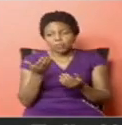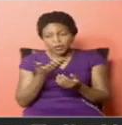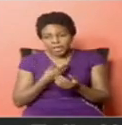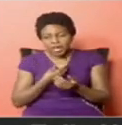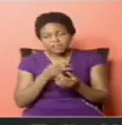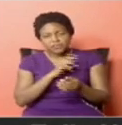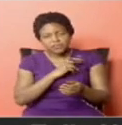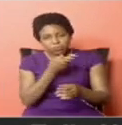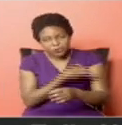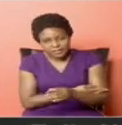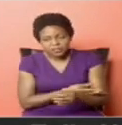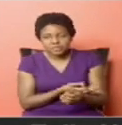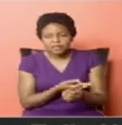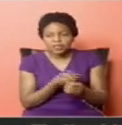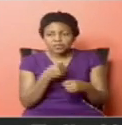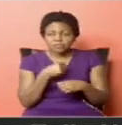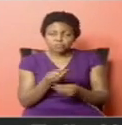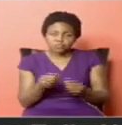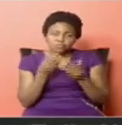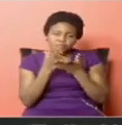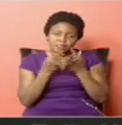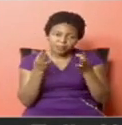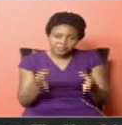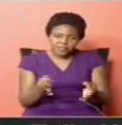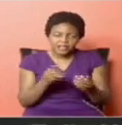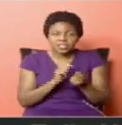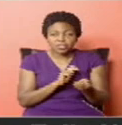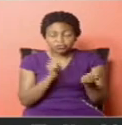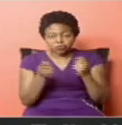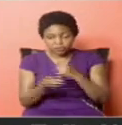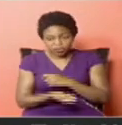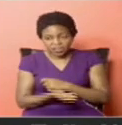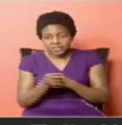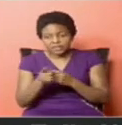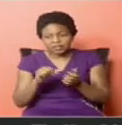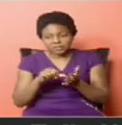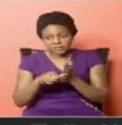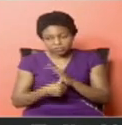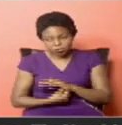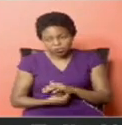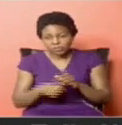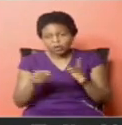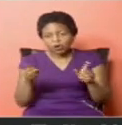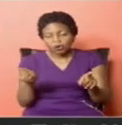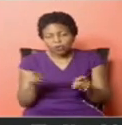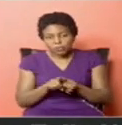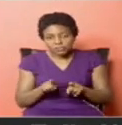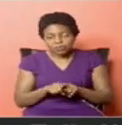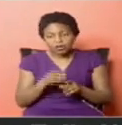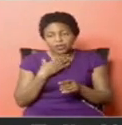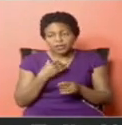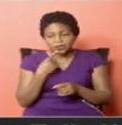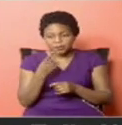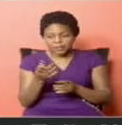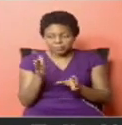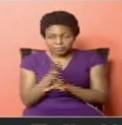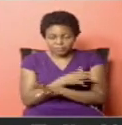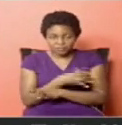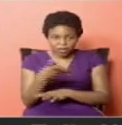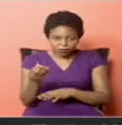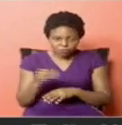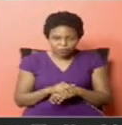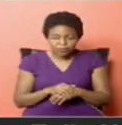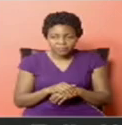the resources to do something, to change this issue. And I also want to say before I leave that